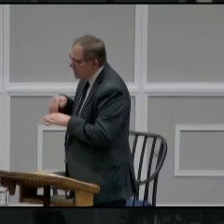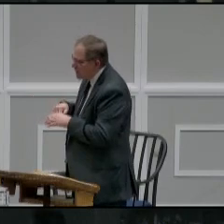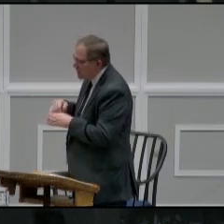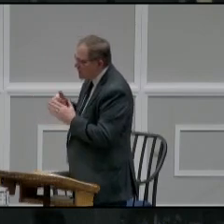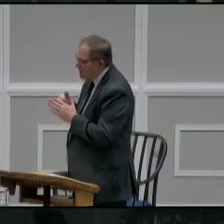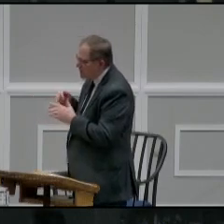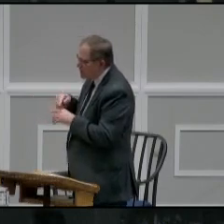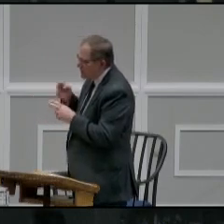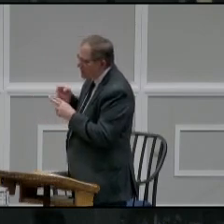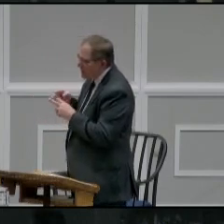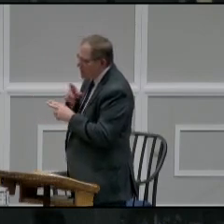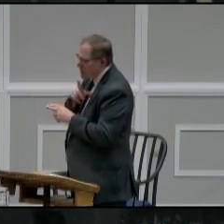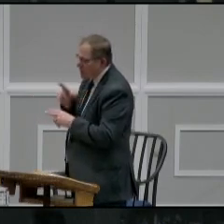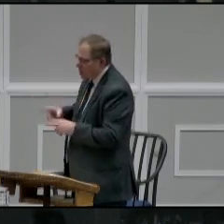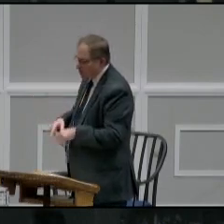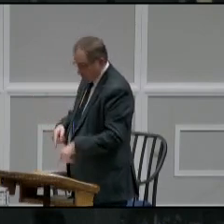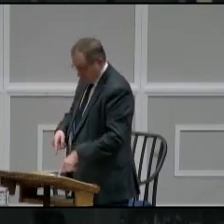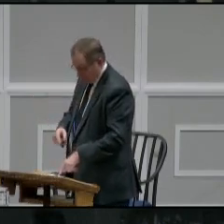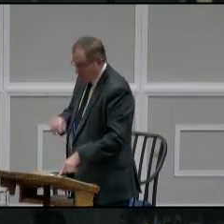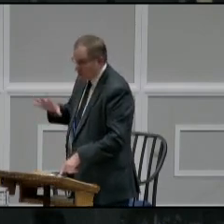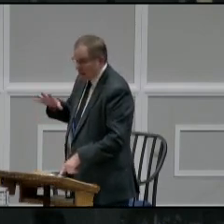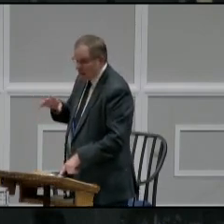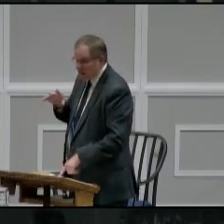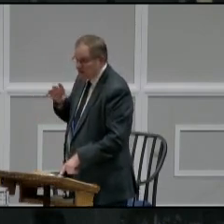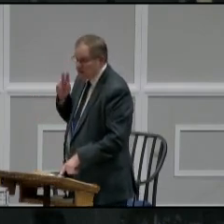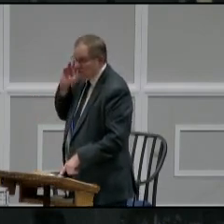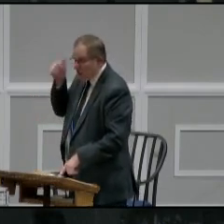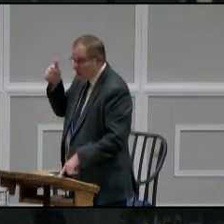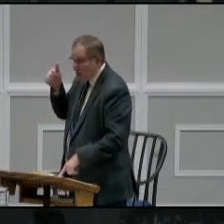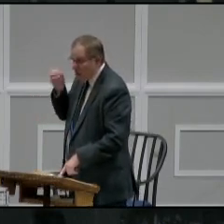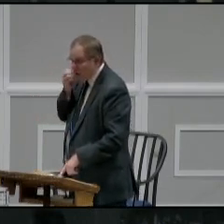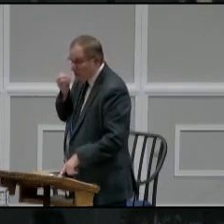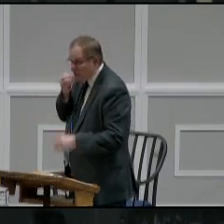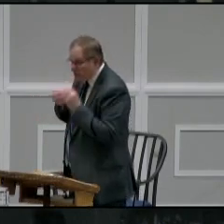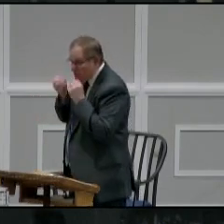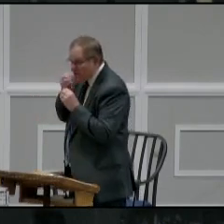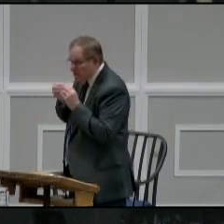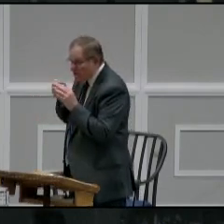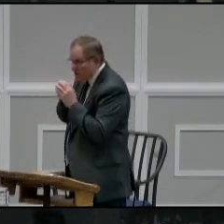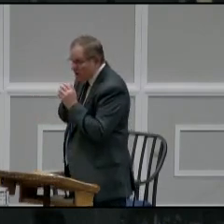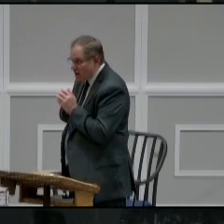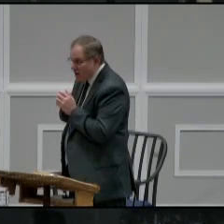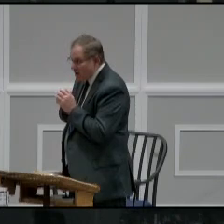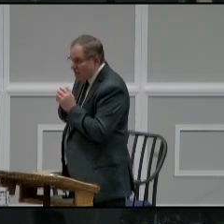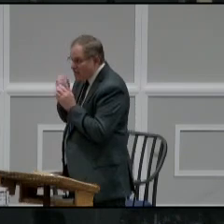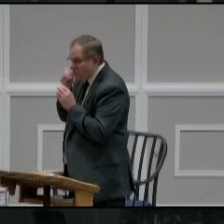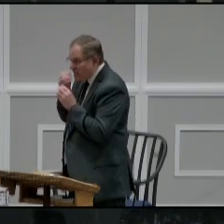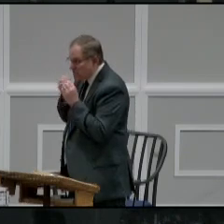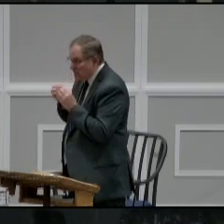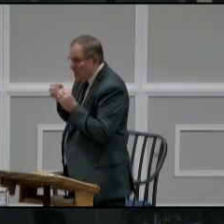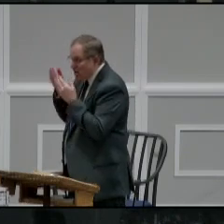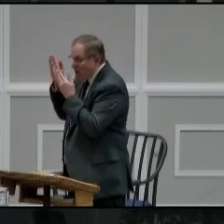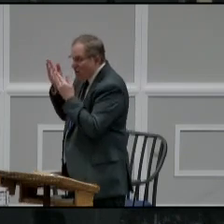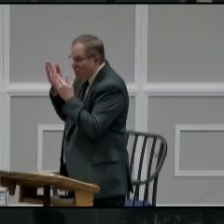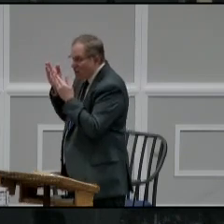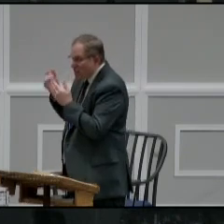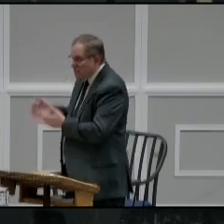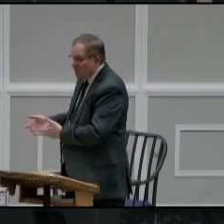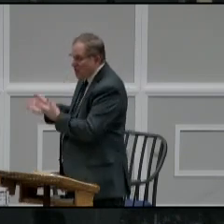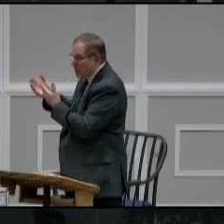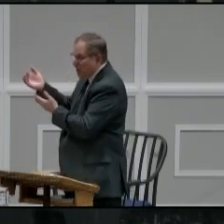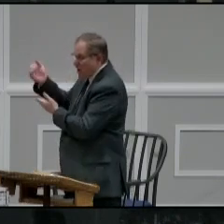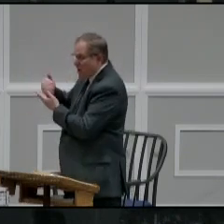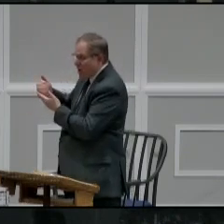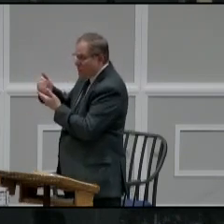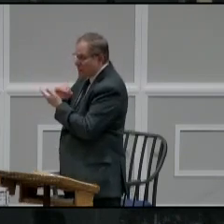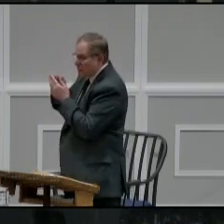yeah, we're worshiping God over here. Look at it. Verse number 6. They rose up early on the morrow and offered burnt offerings and brought peace